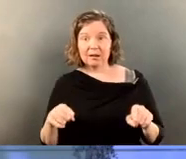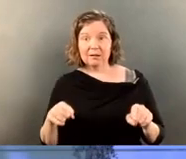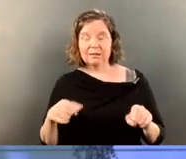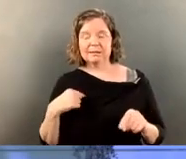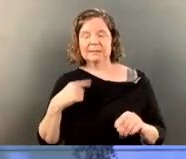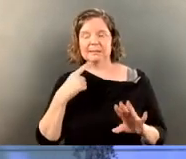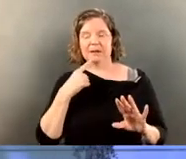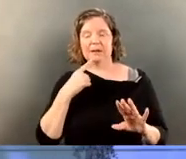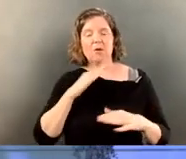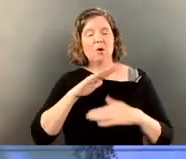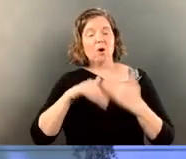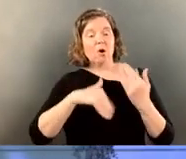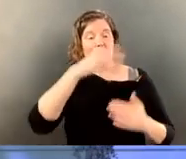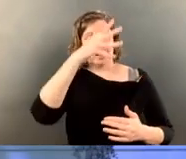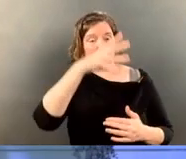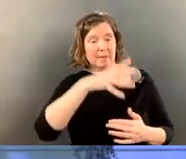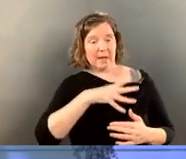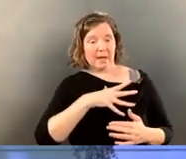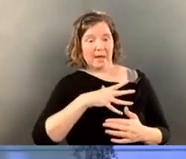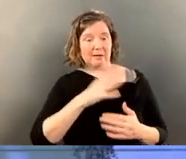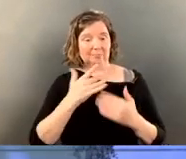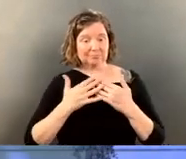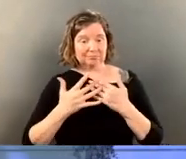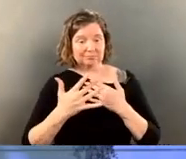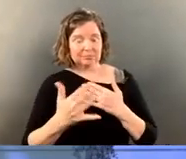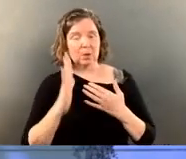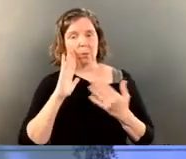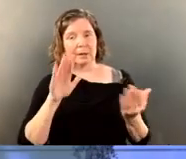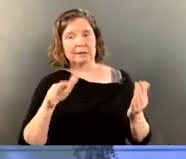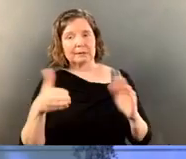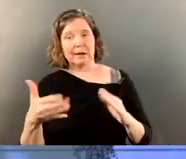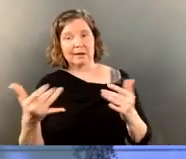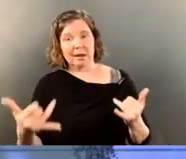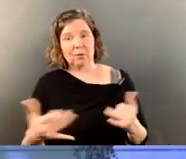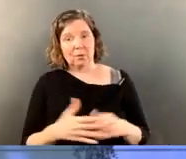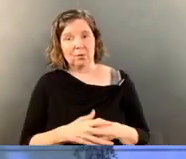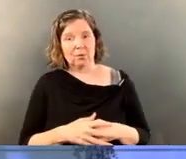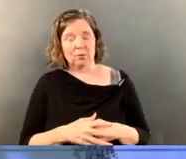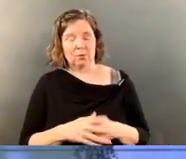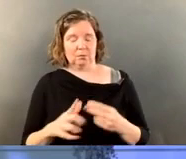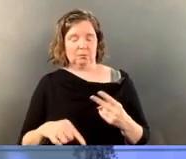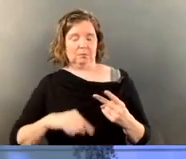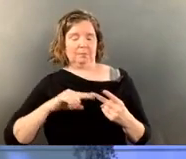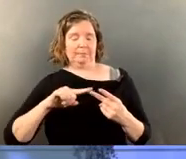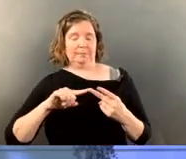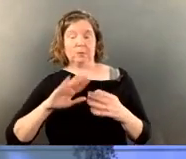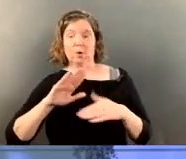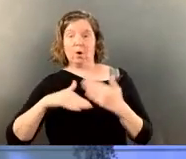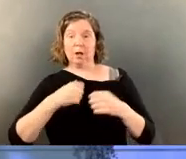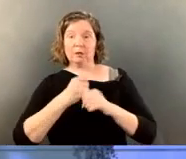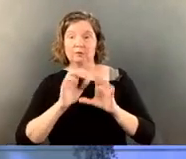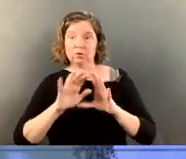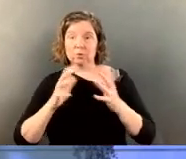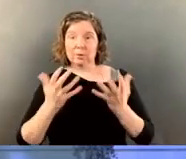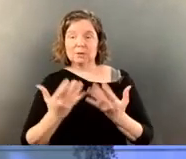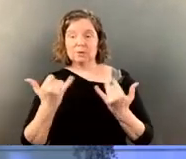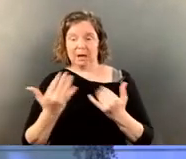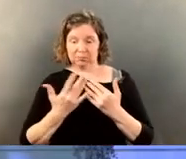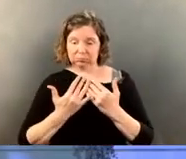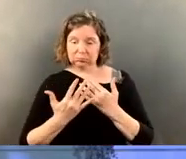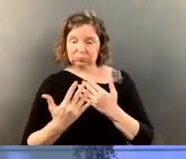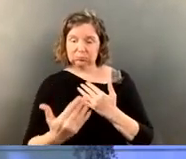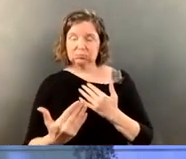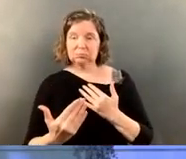he said all men would die as a result of their sin. And he said that all of creation would now from this